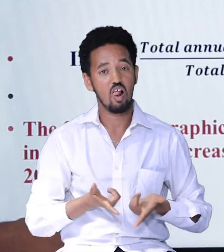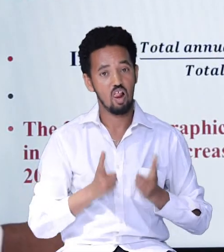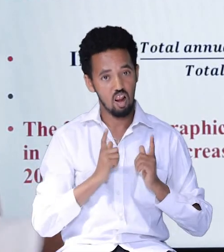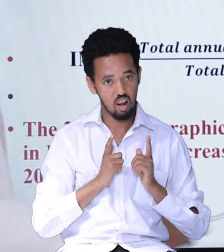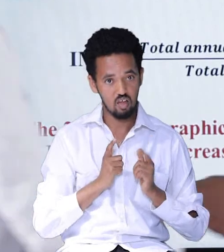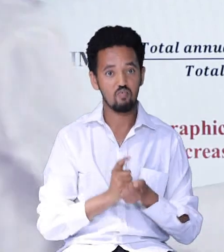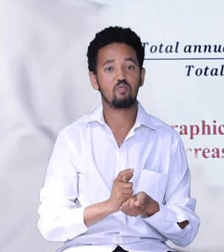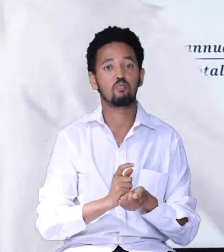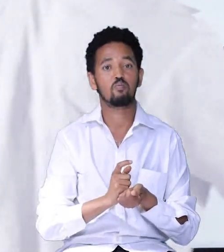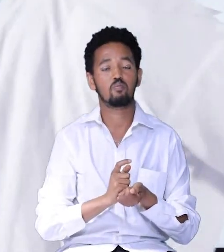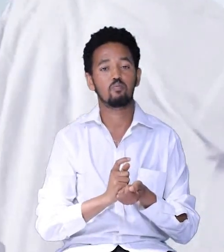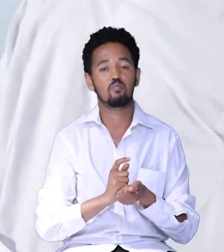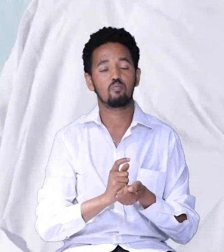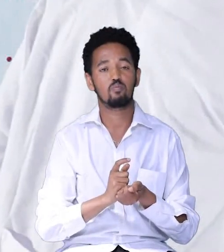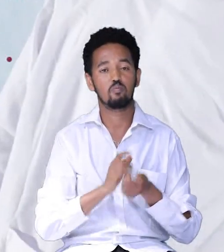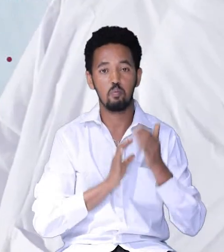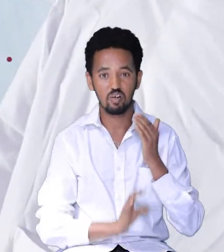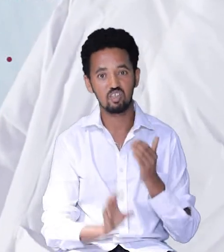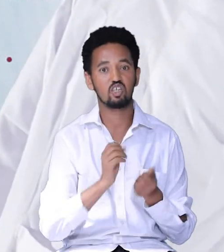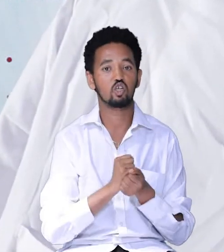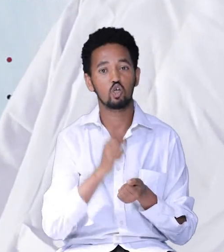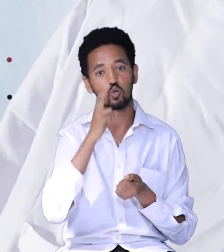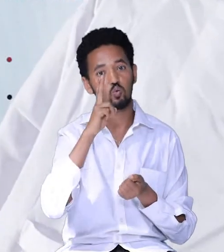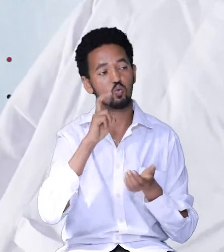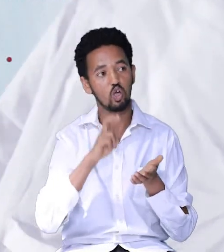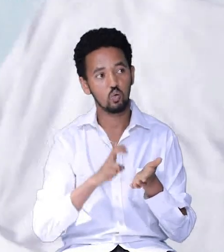births in 2000 to